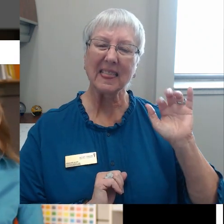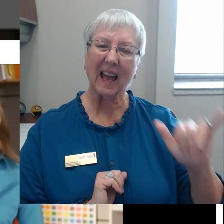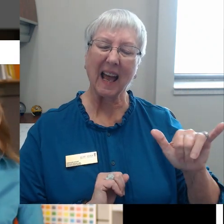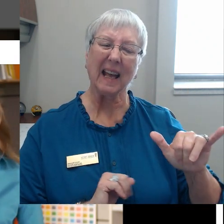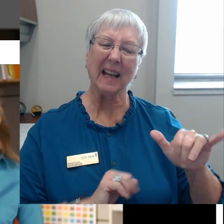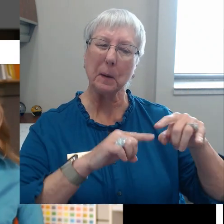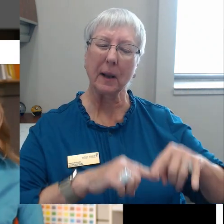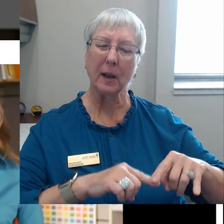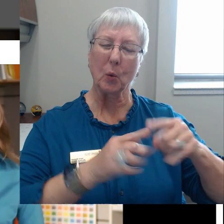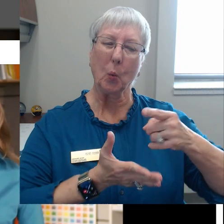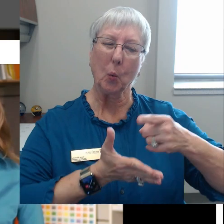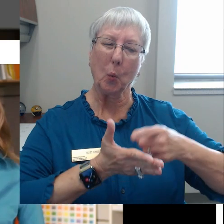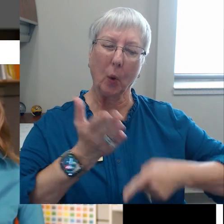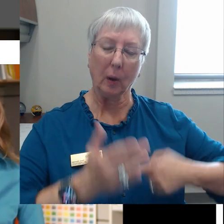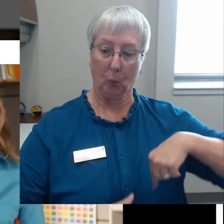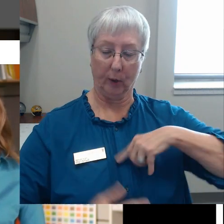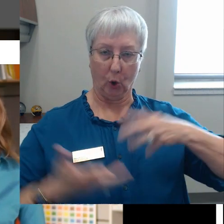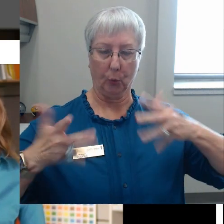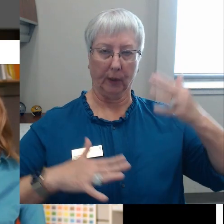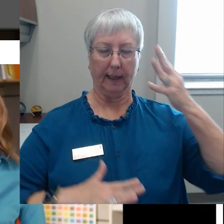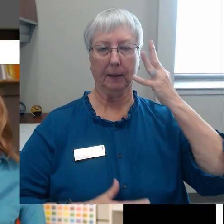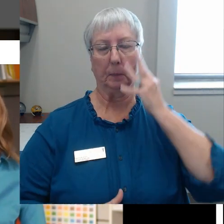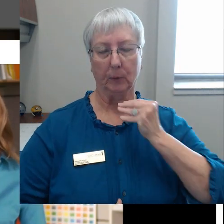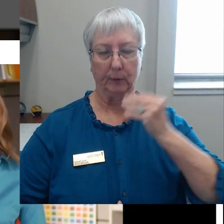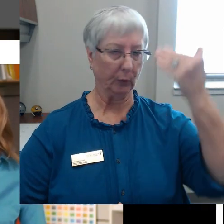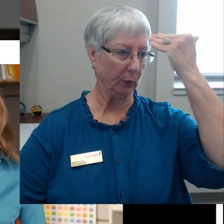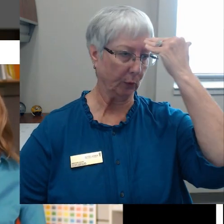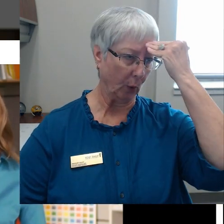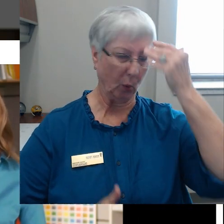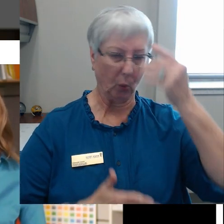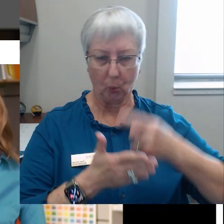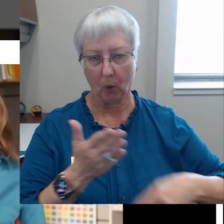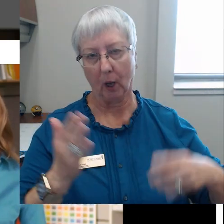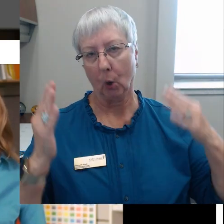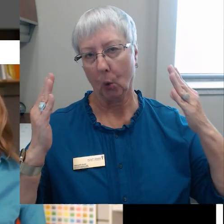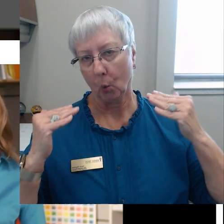what we know would feel warm or cool to the touch. The sun,